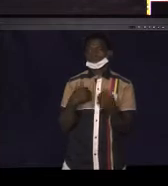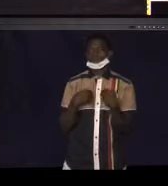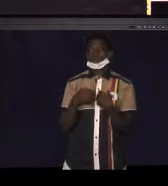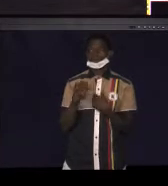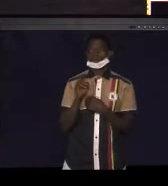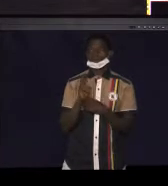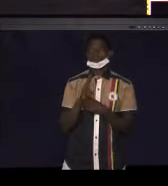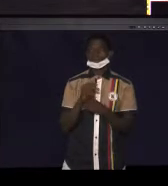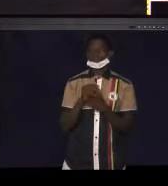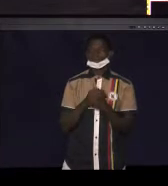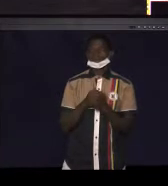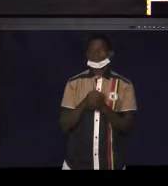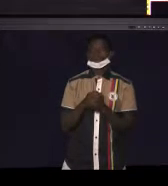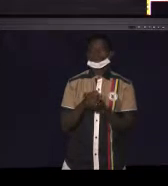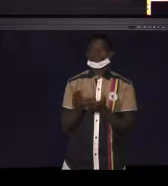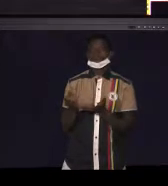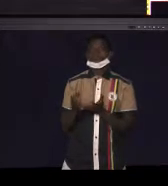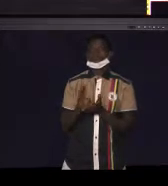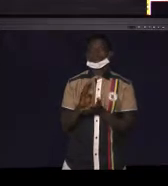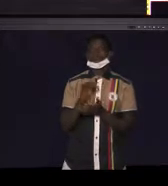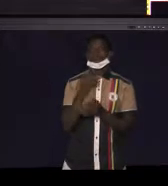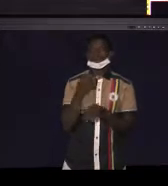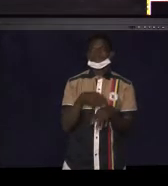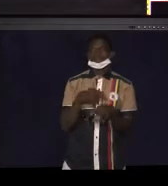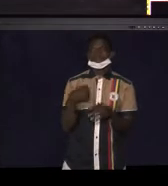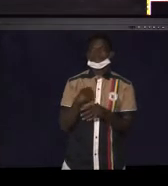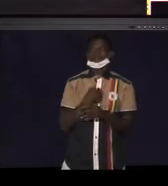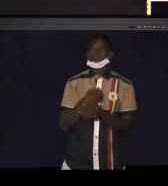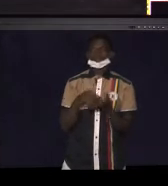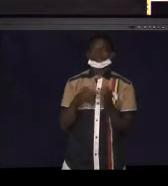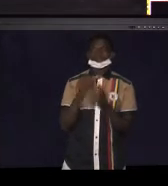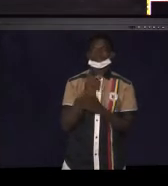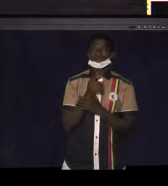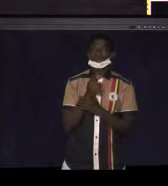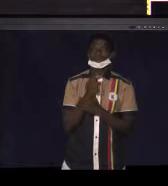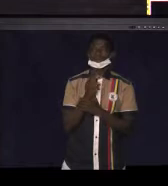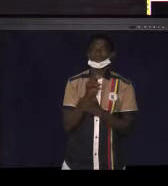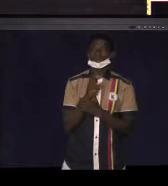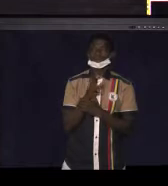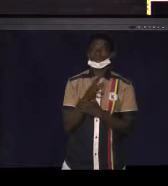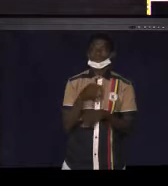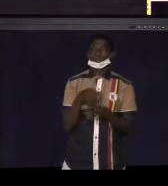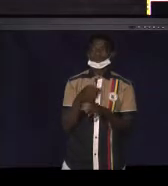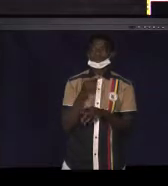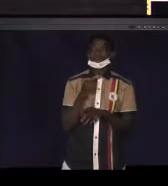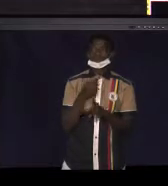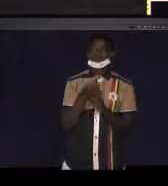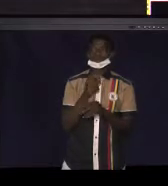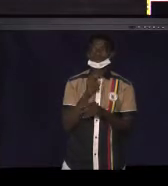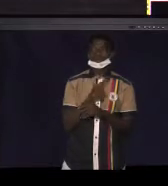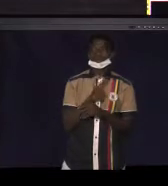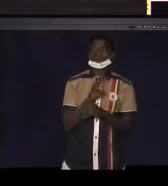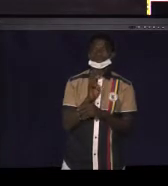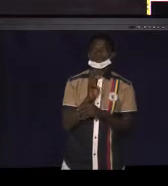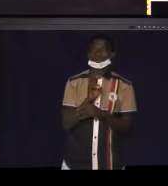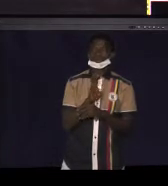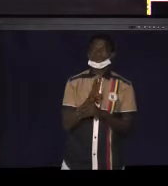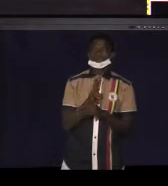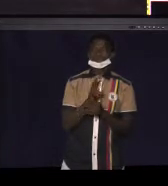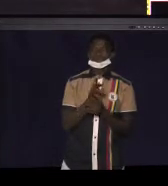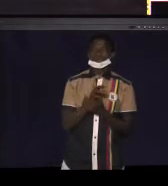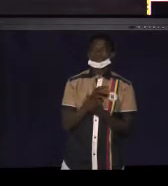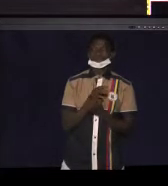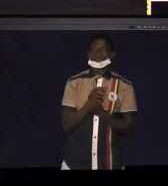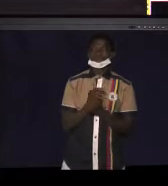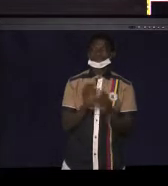to subtract here. Now by the time we subtract 173 from 272,